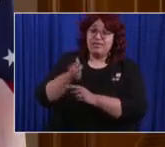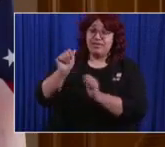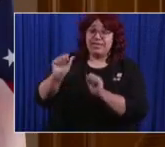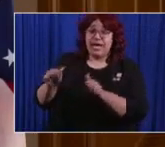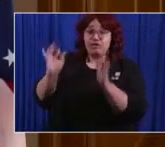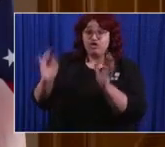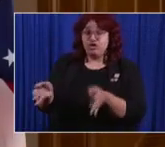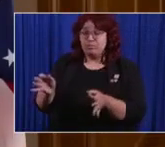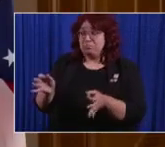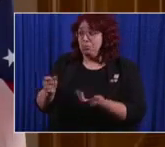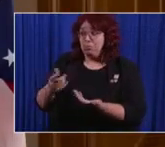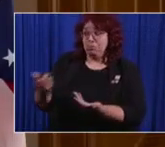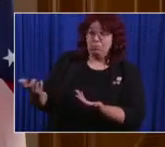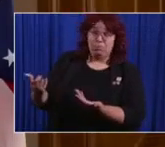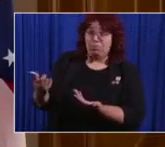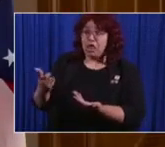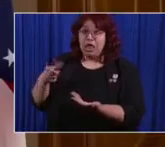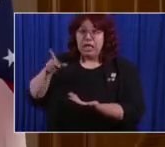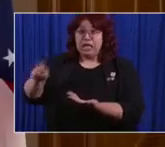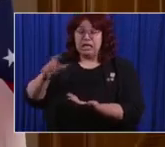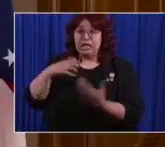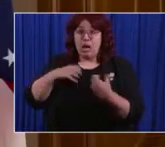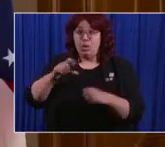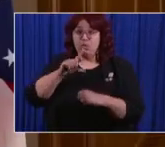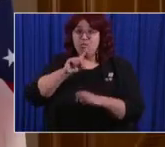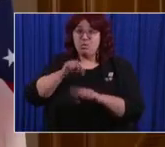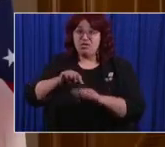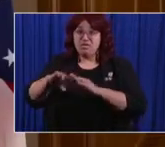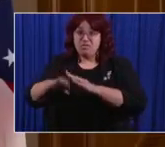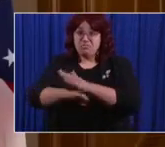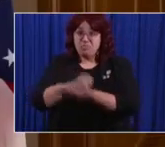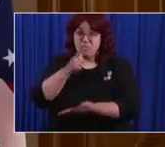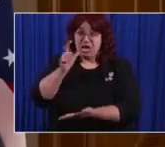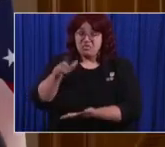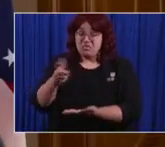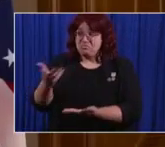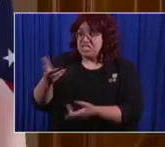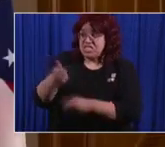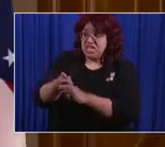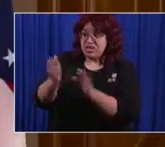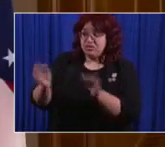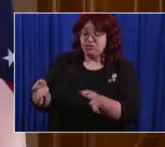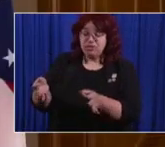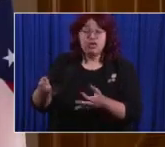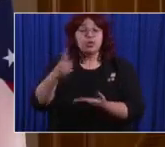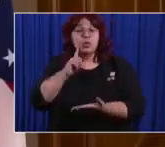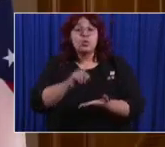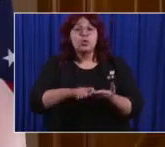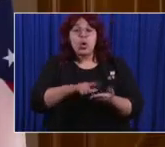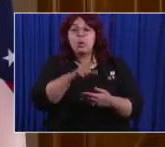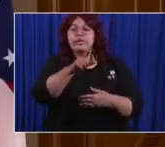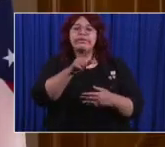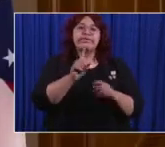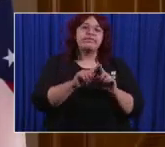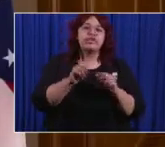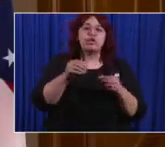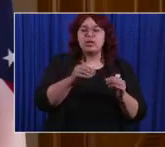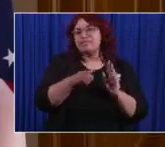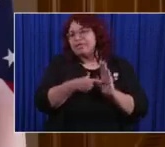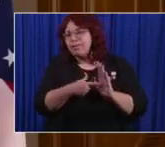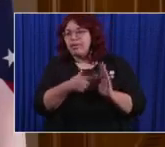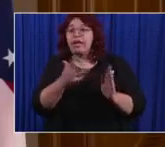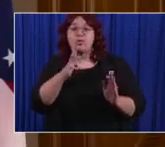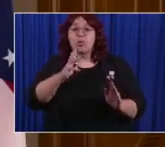health order, they can make a decision to require everybody to be masked. And some have done that. And you'll see other ones. Walmart, for example, made